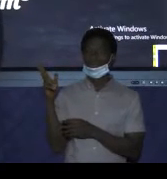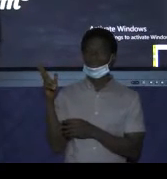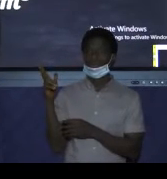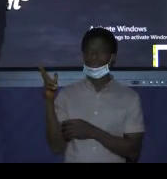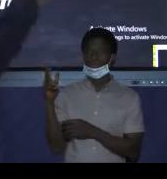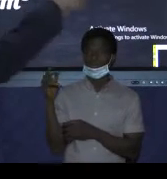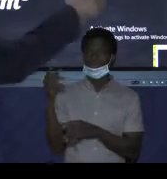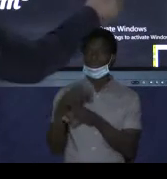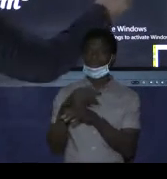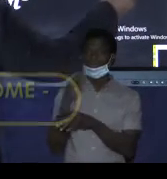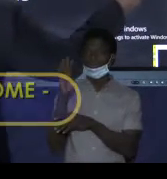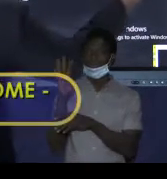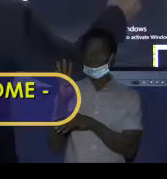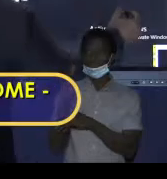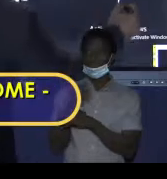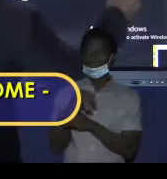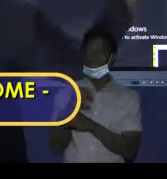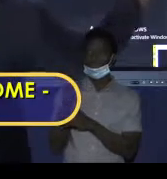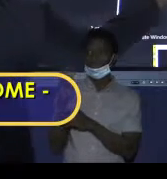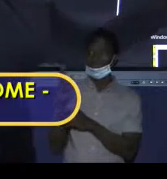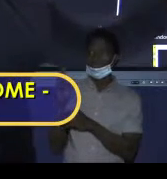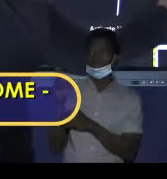4 is 36, times 22.